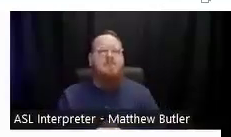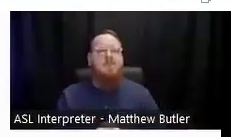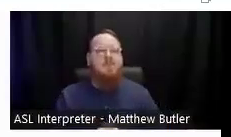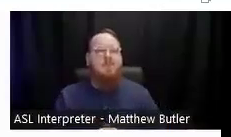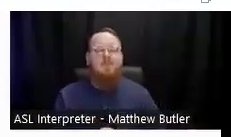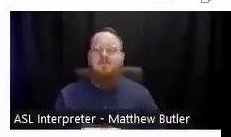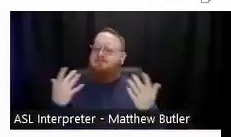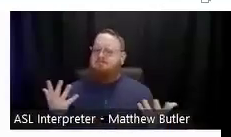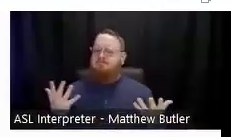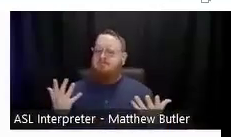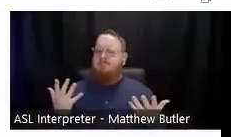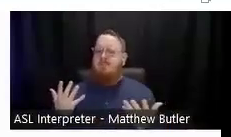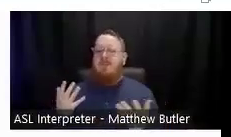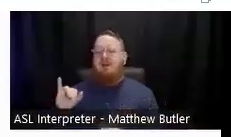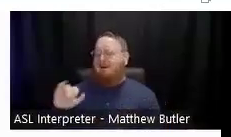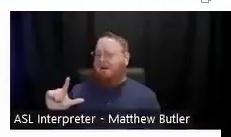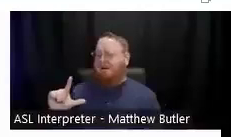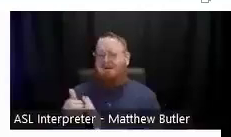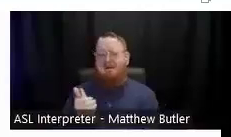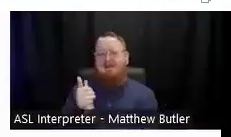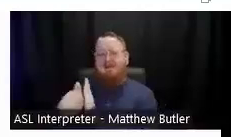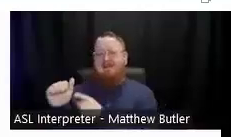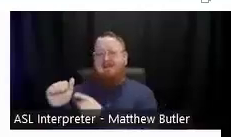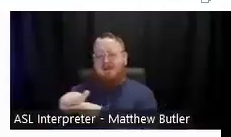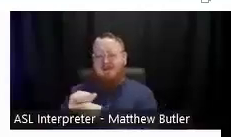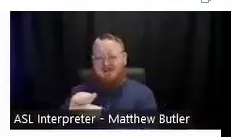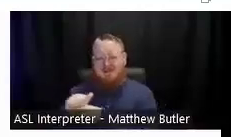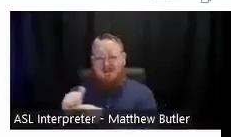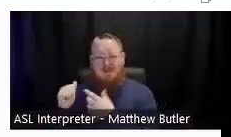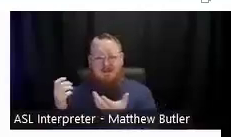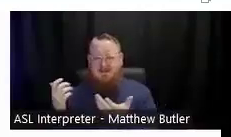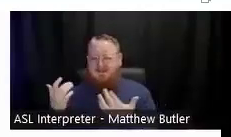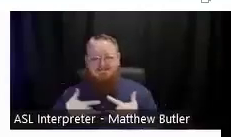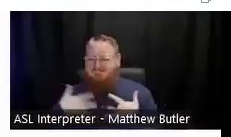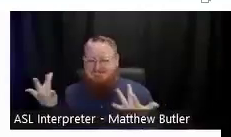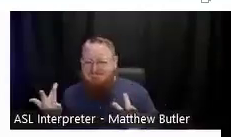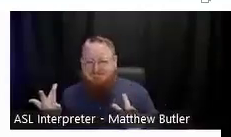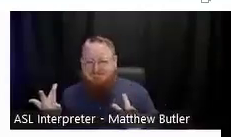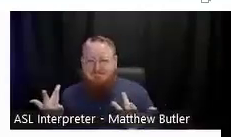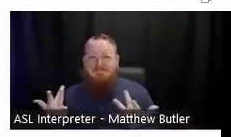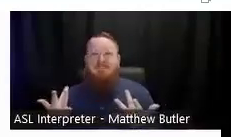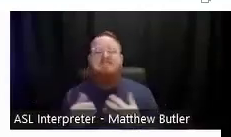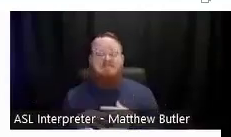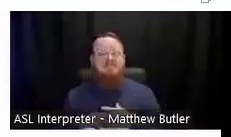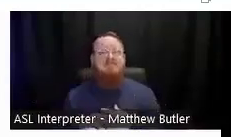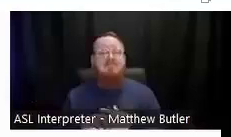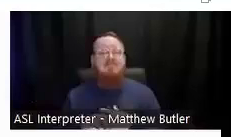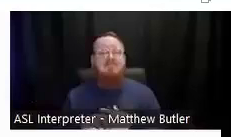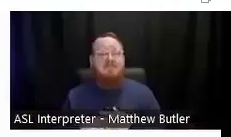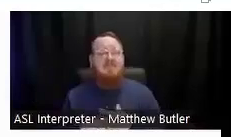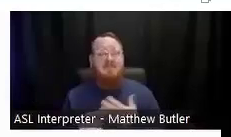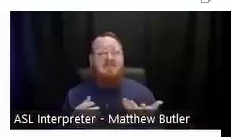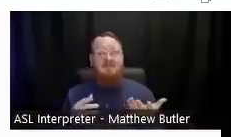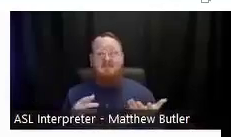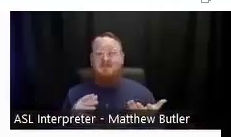So what is IL skills training or independent living skills training is the first question here, right? Independent living skills